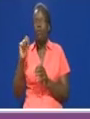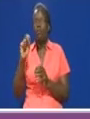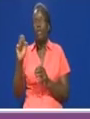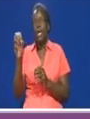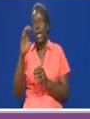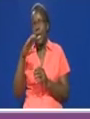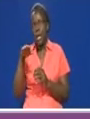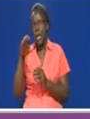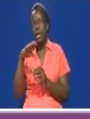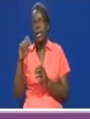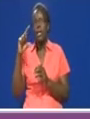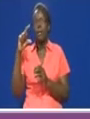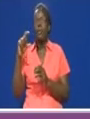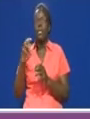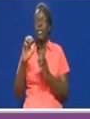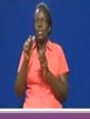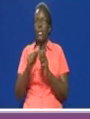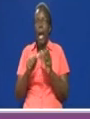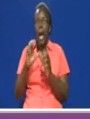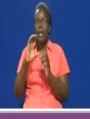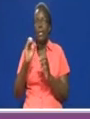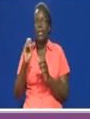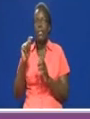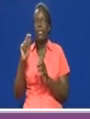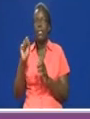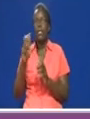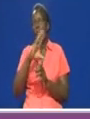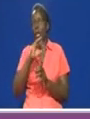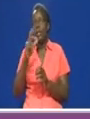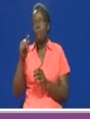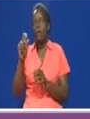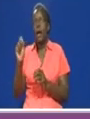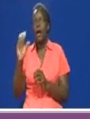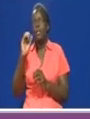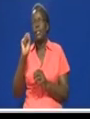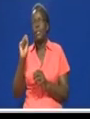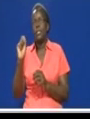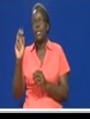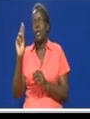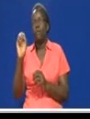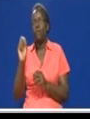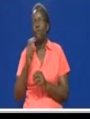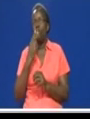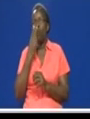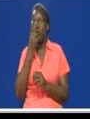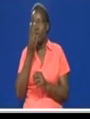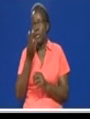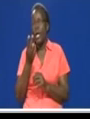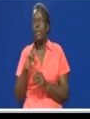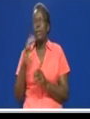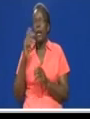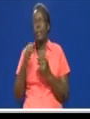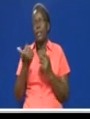is active and passive voice. A sentence in English can either be in the active